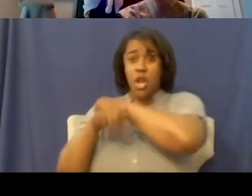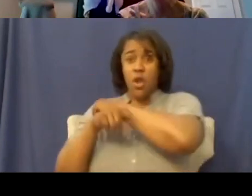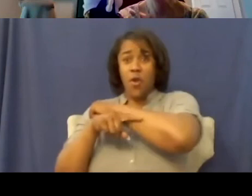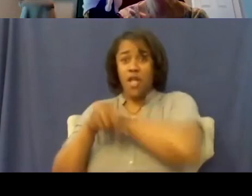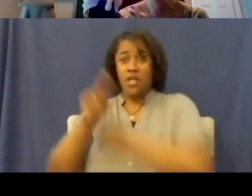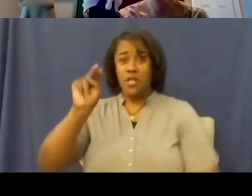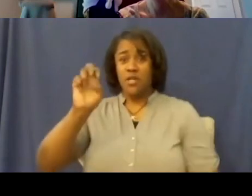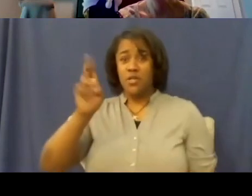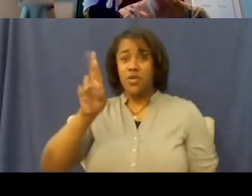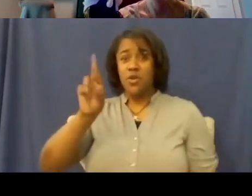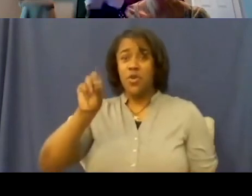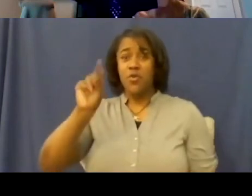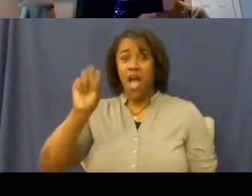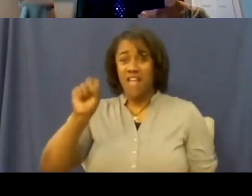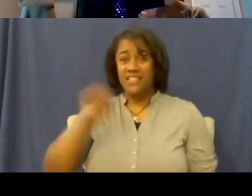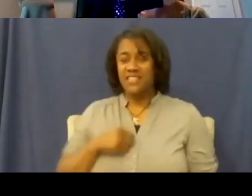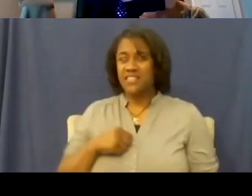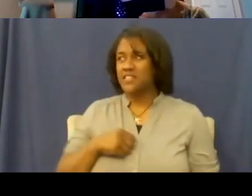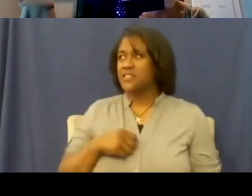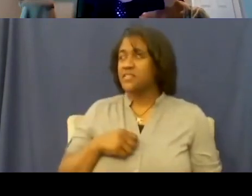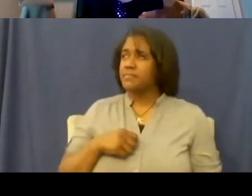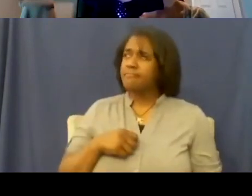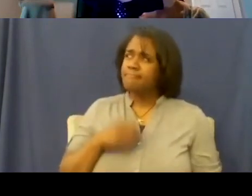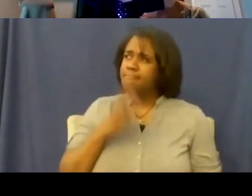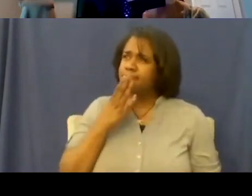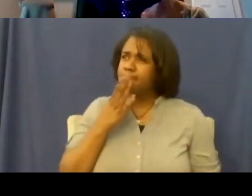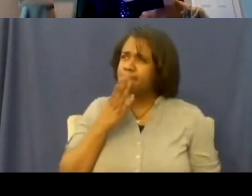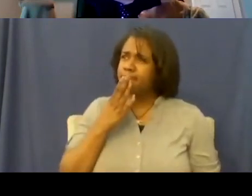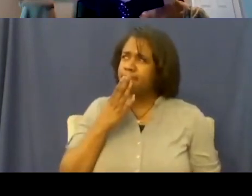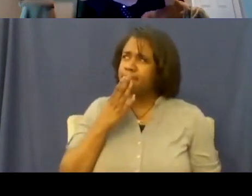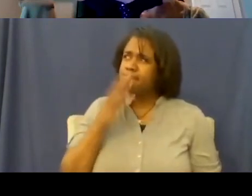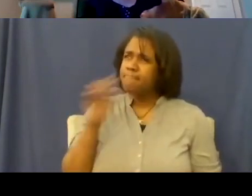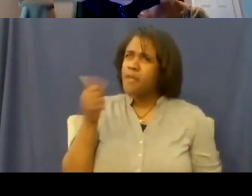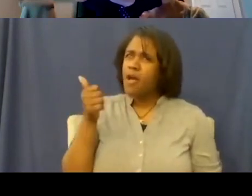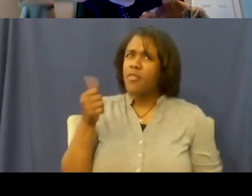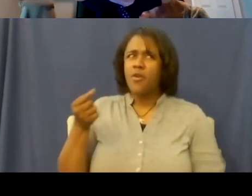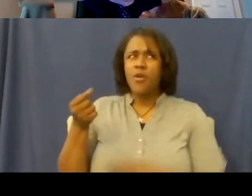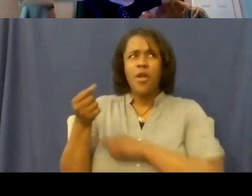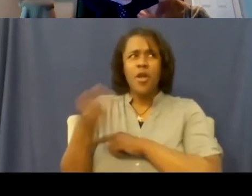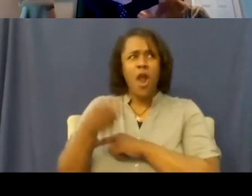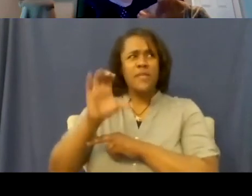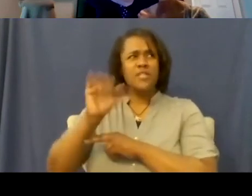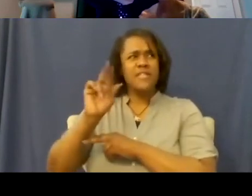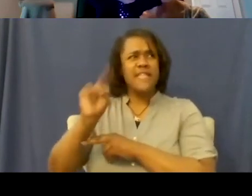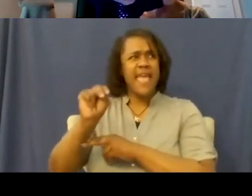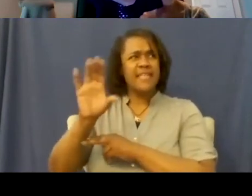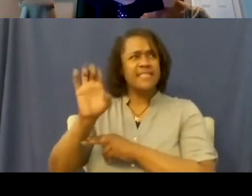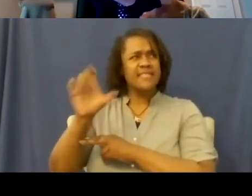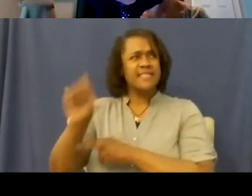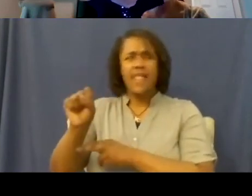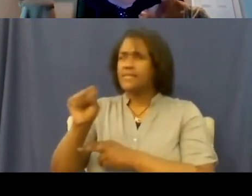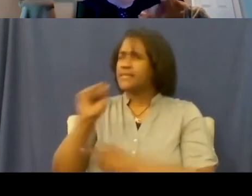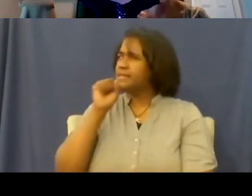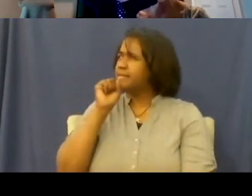good. And I know there are garbage can cells. And I think they call